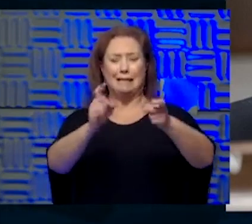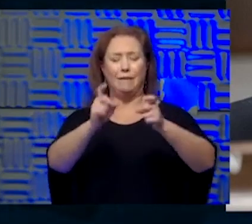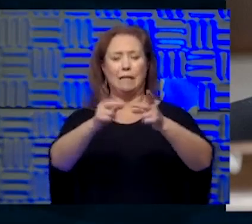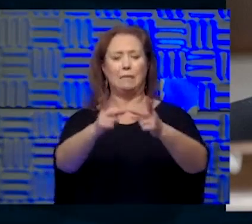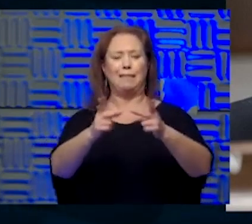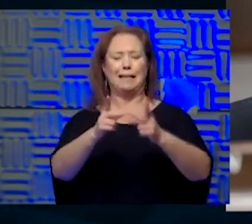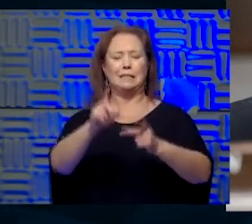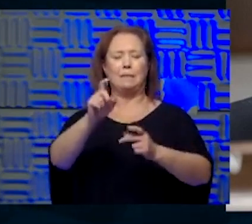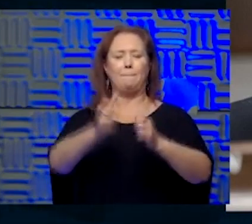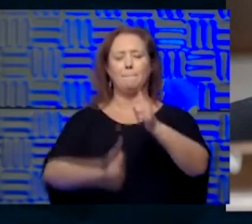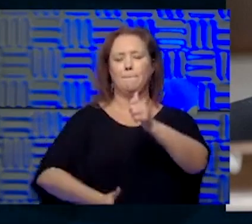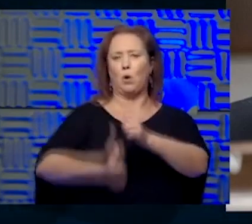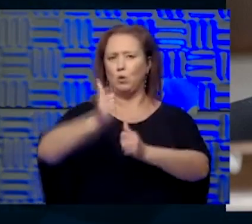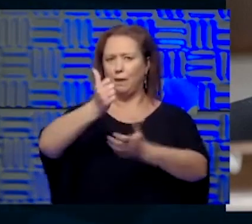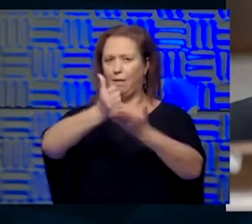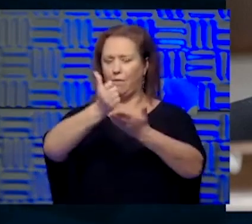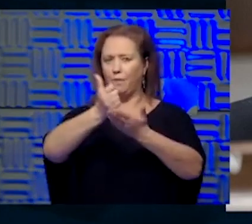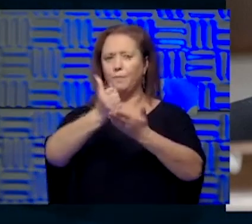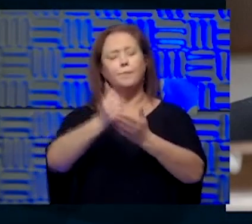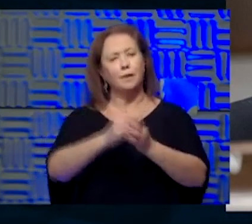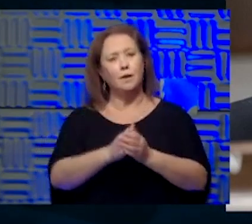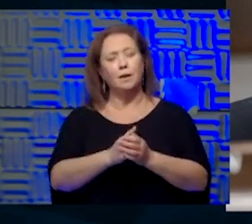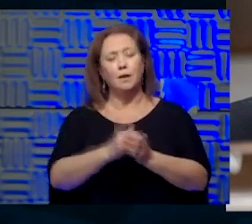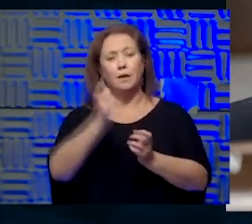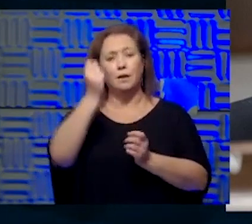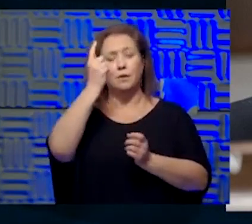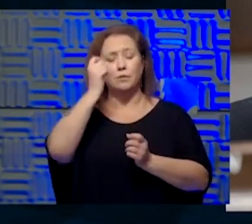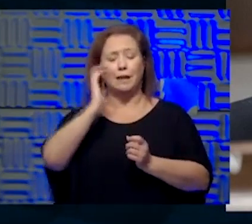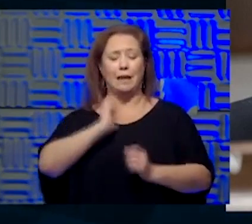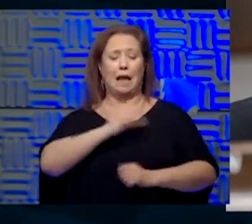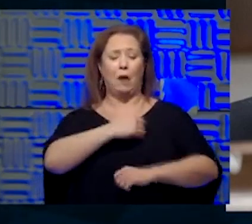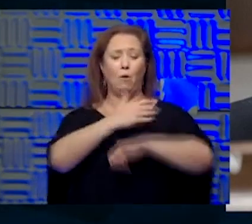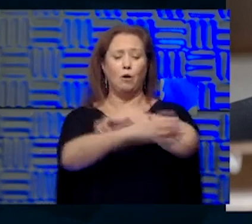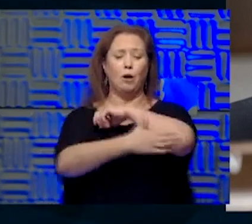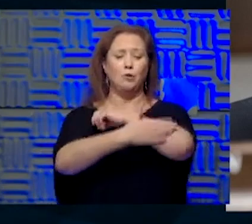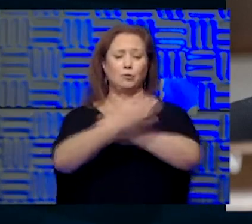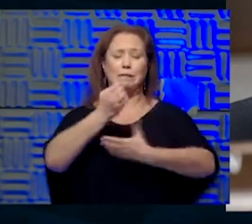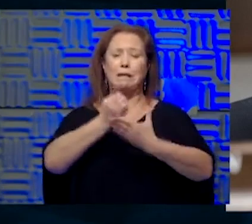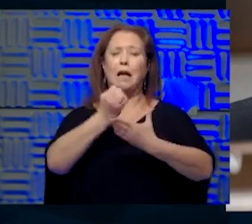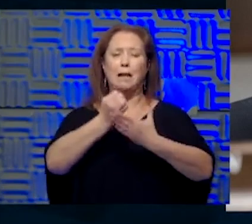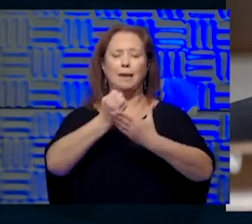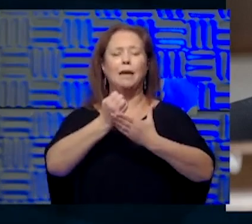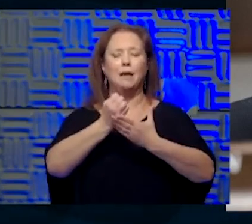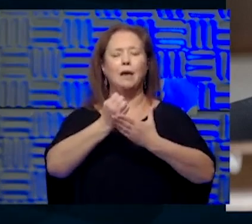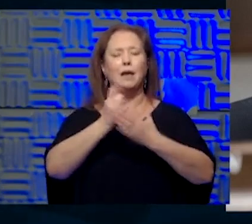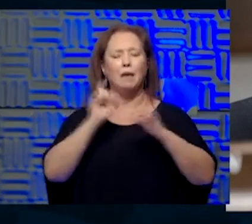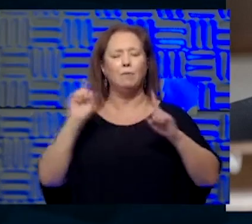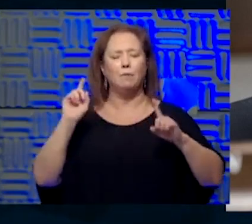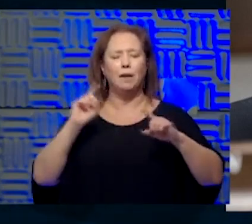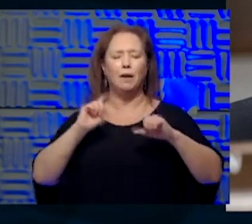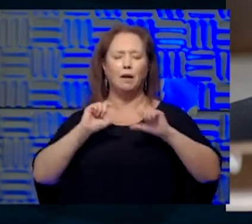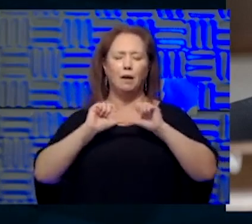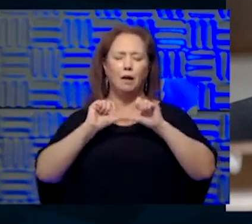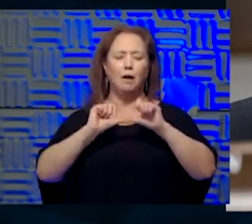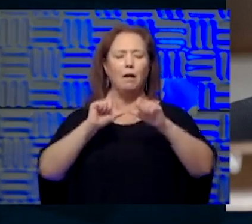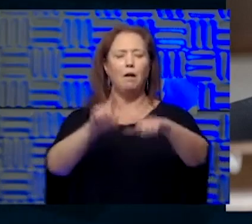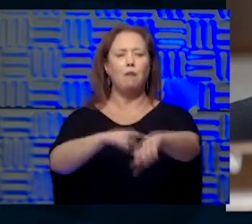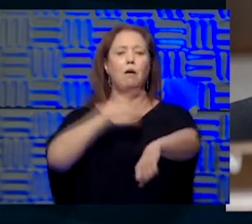is helpful. And it will take a long time for our country's economy to recover. And we will